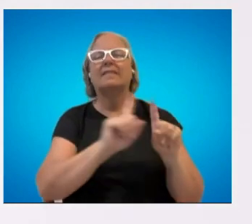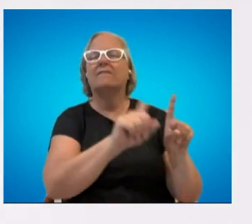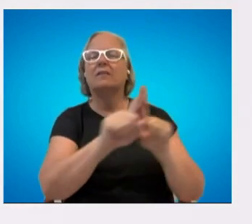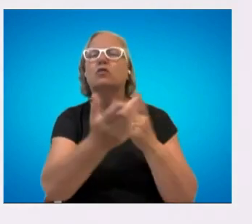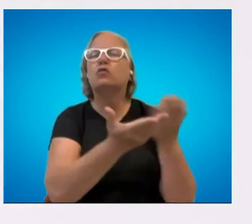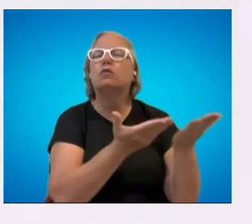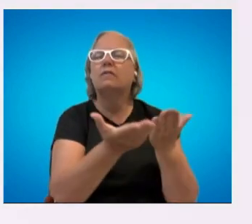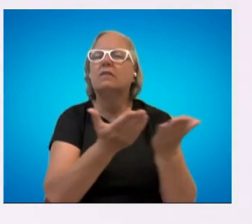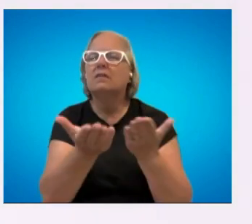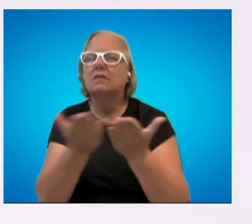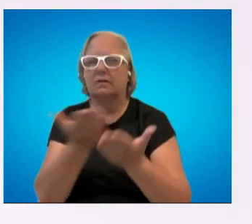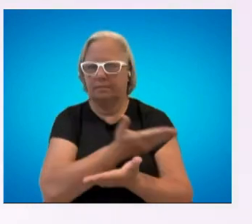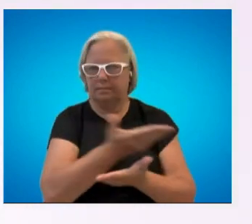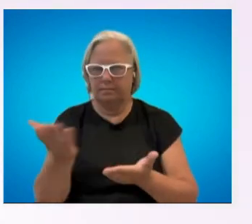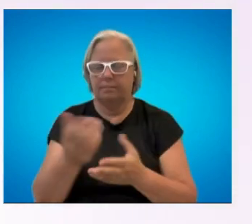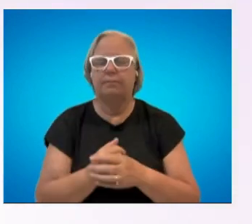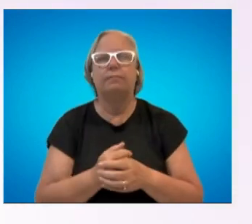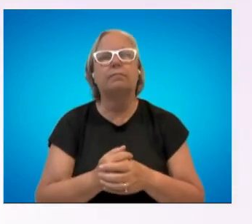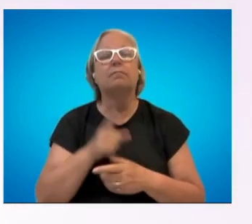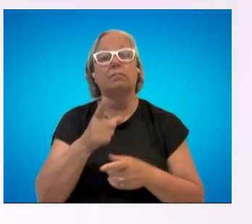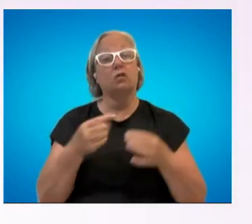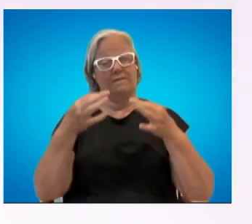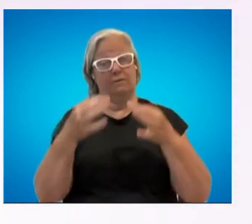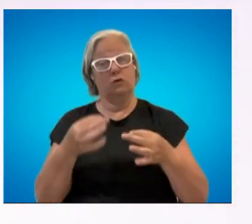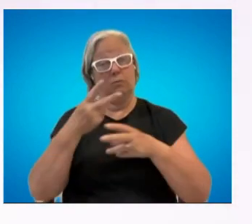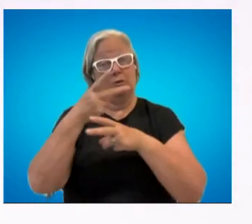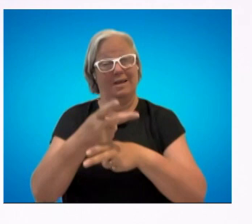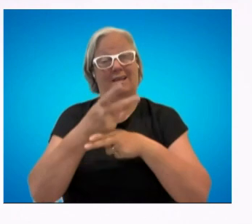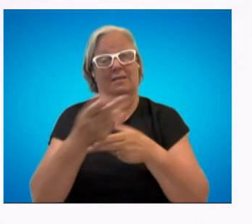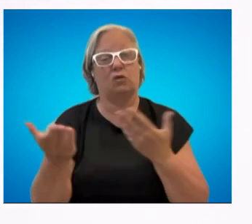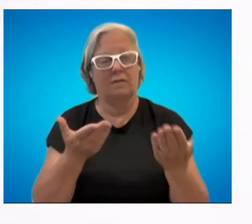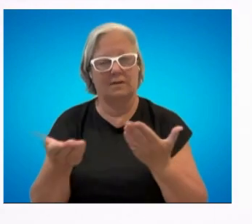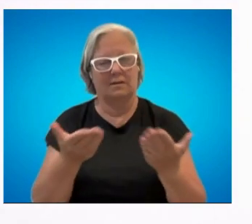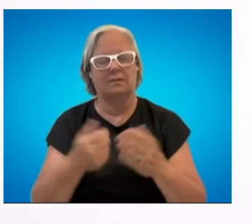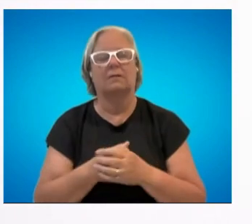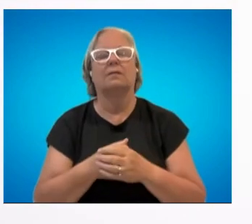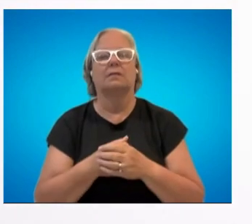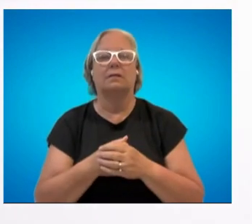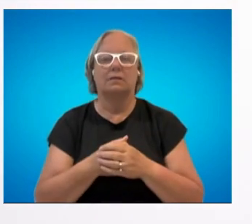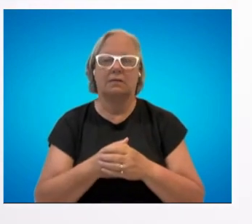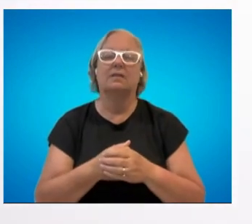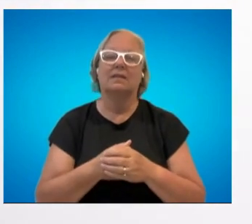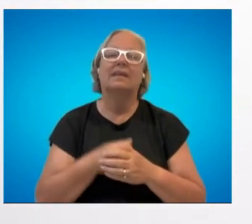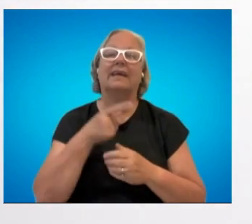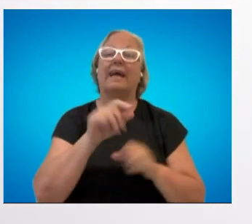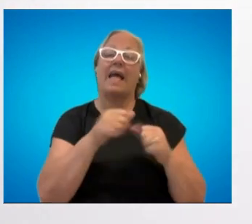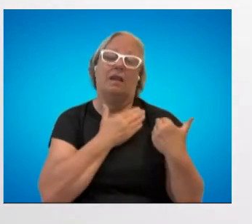Then formal care services do alleviate the burden of informal care.